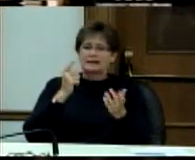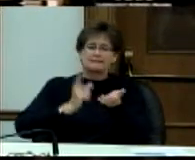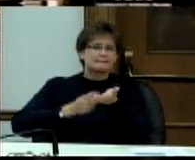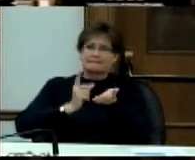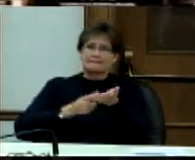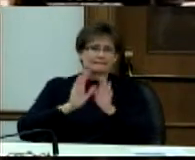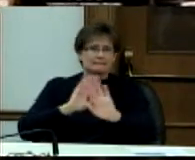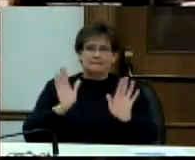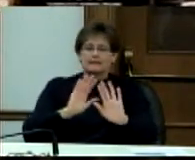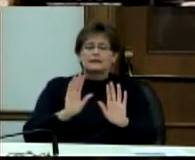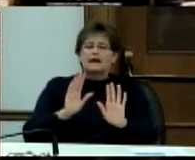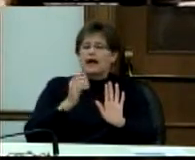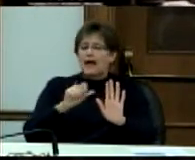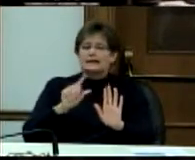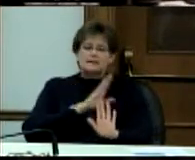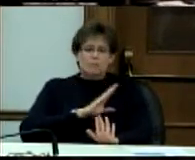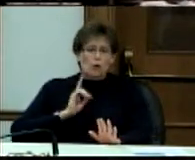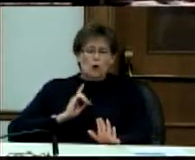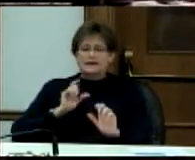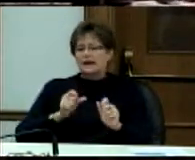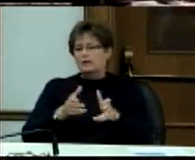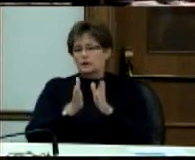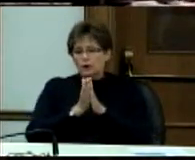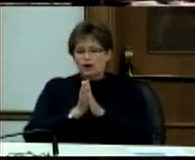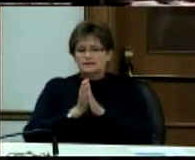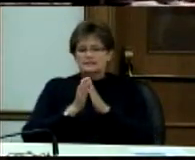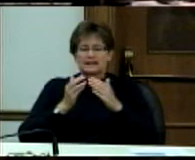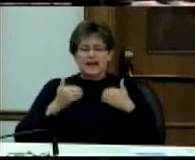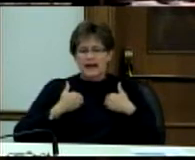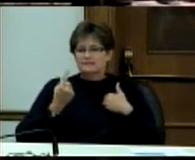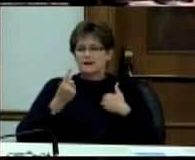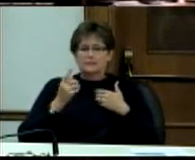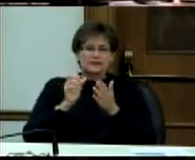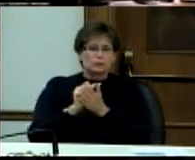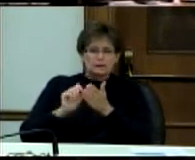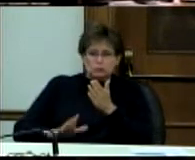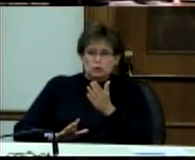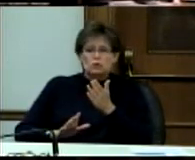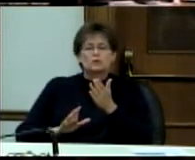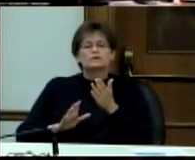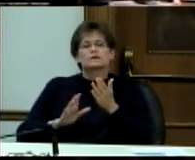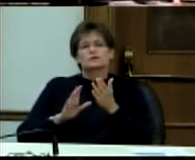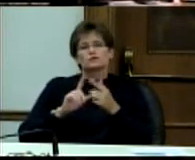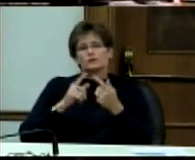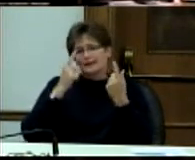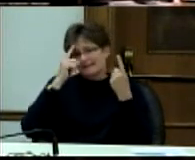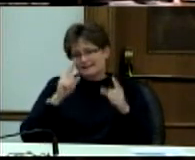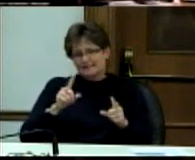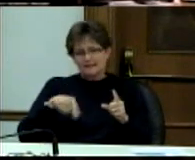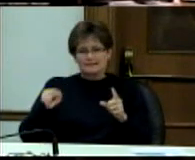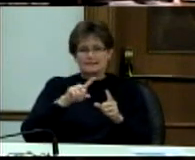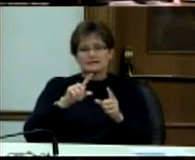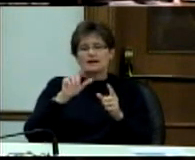not a debatable item, but any board member can request to have any item removed from the consent